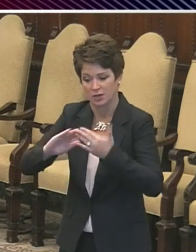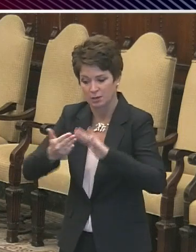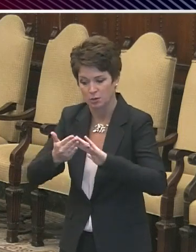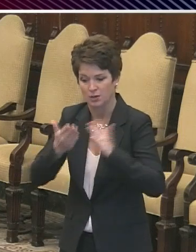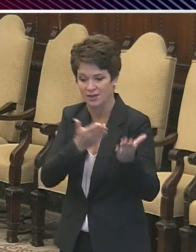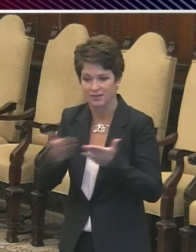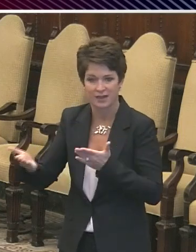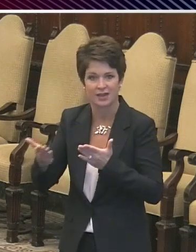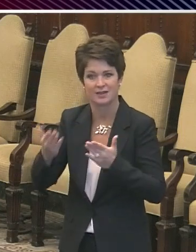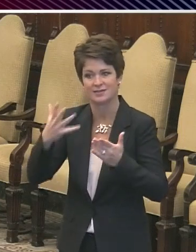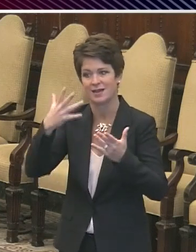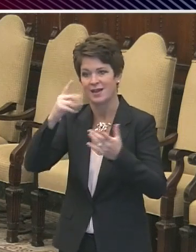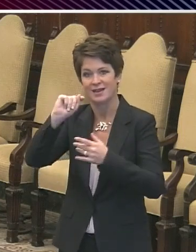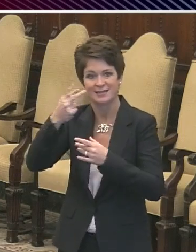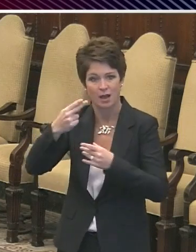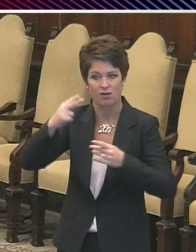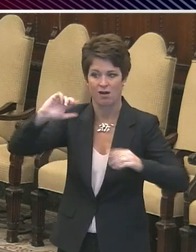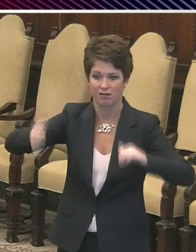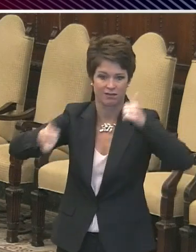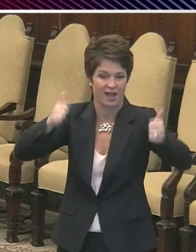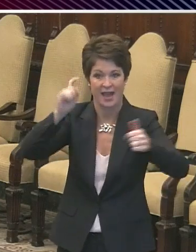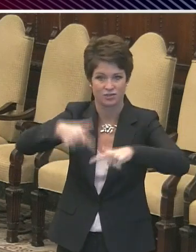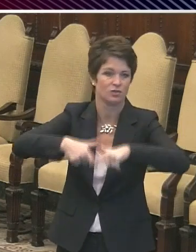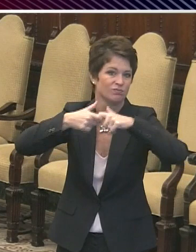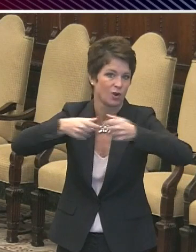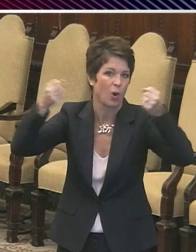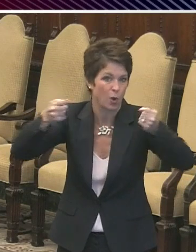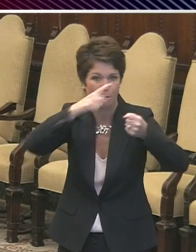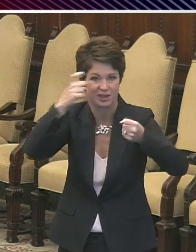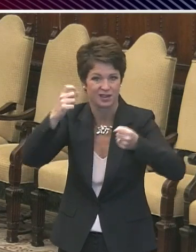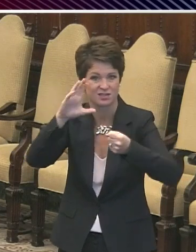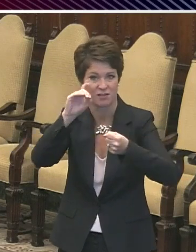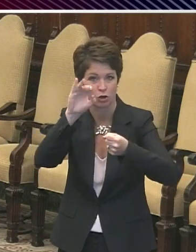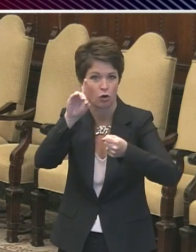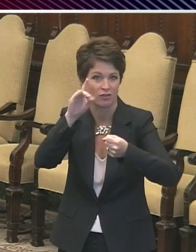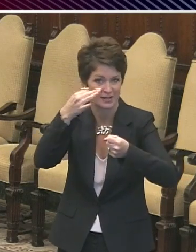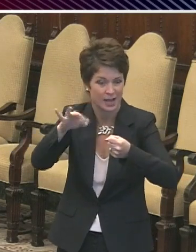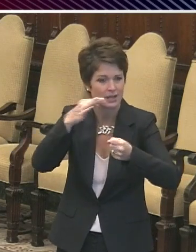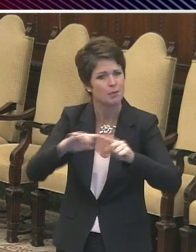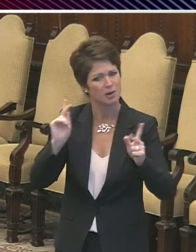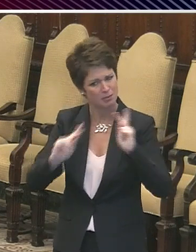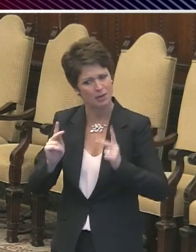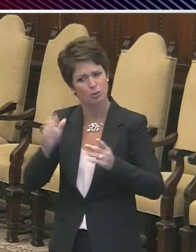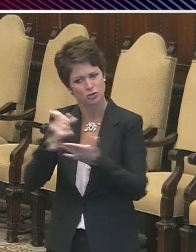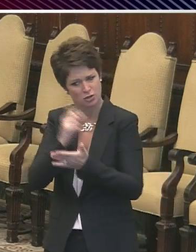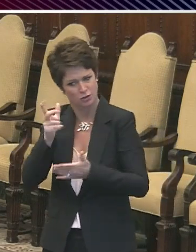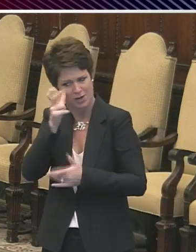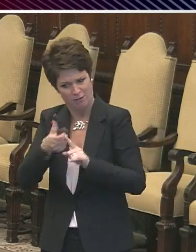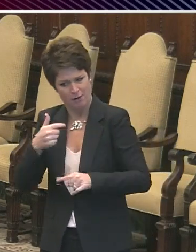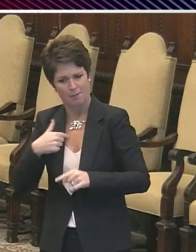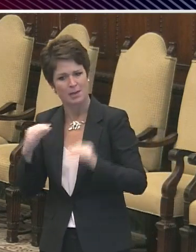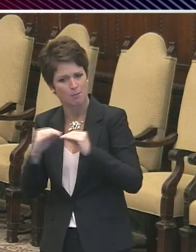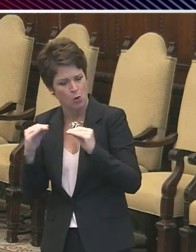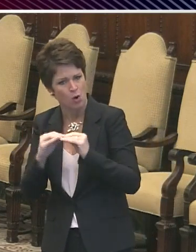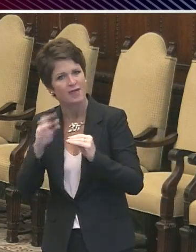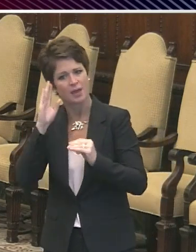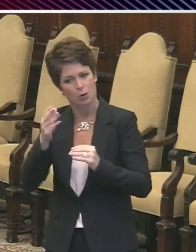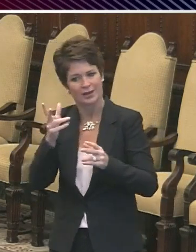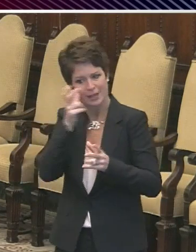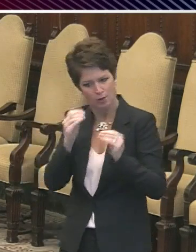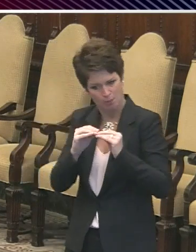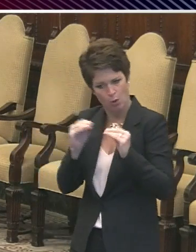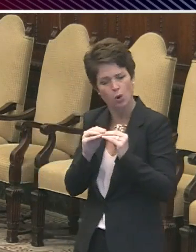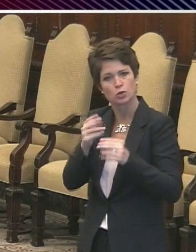hosting in-person meetings, all of that has had to cease. But I think absolutely citizens deserve to hear from me. They will be hearing from me soon as